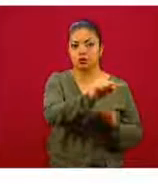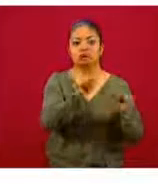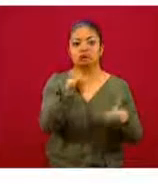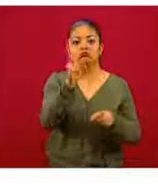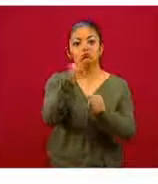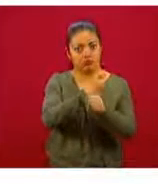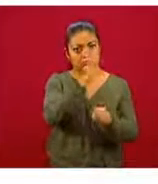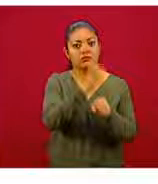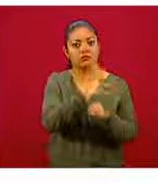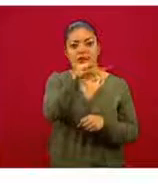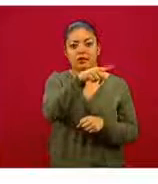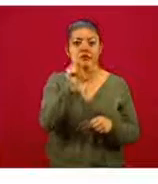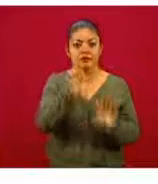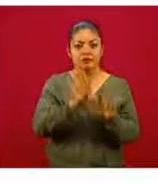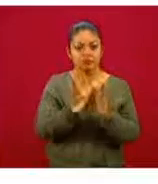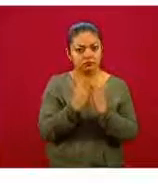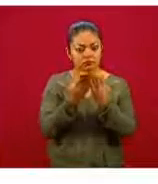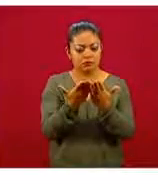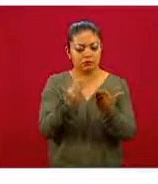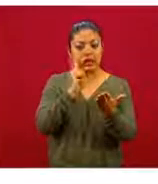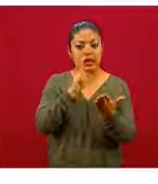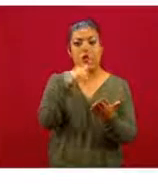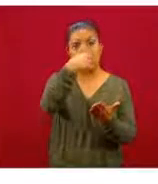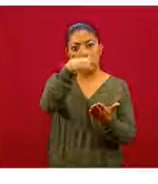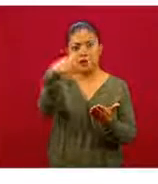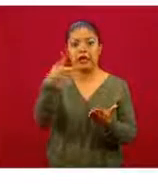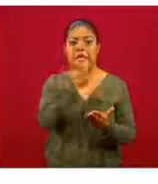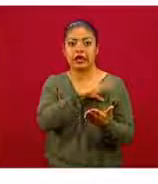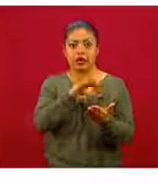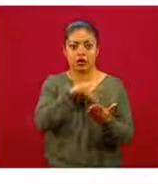health institutions, but we do